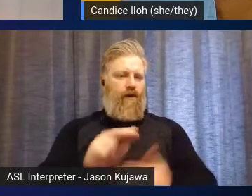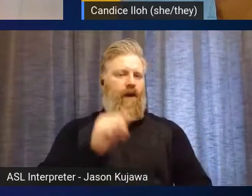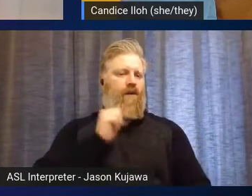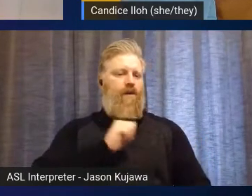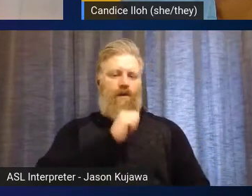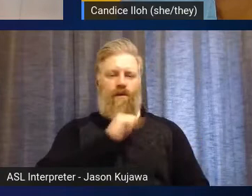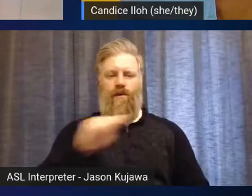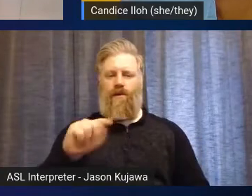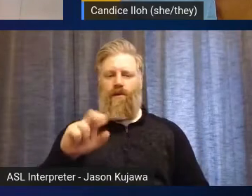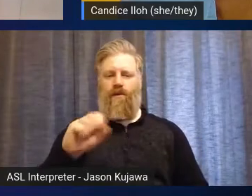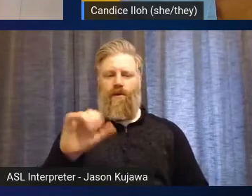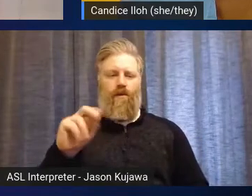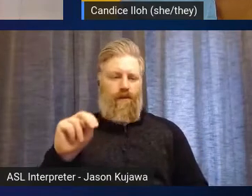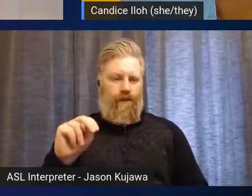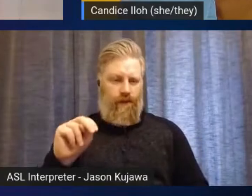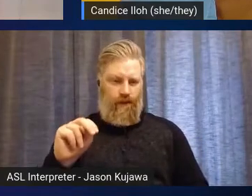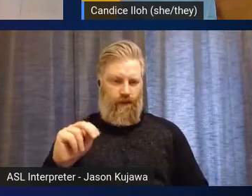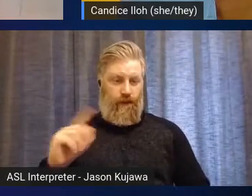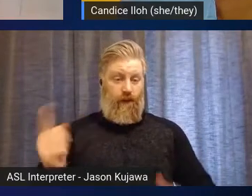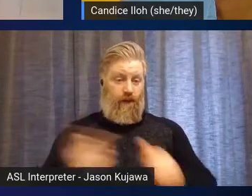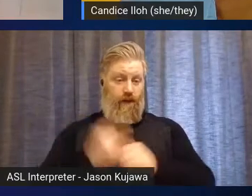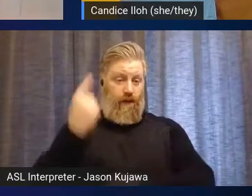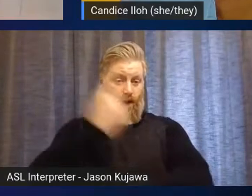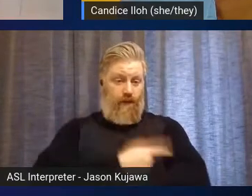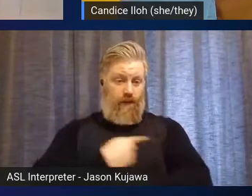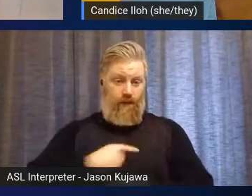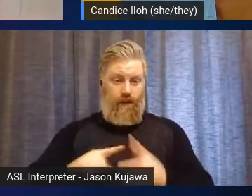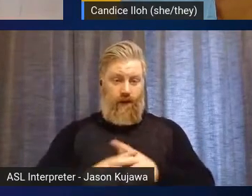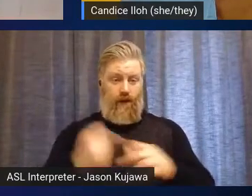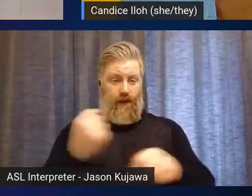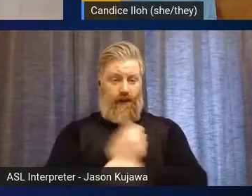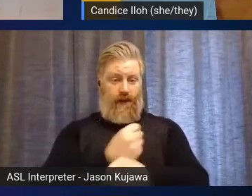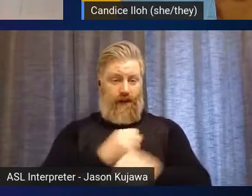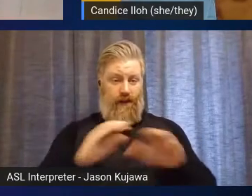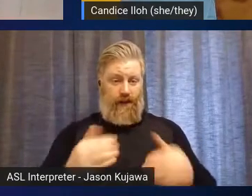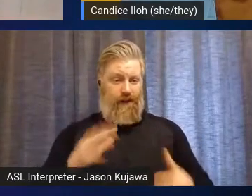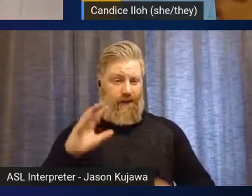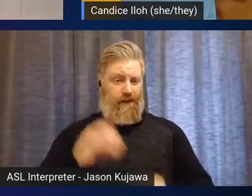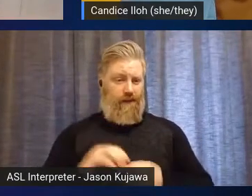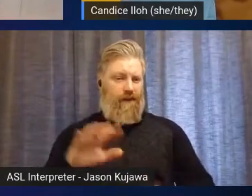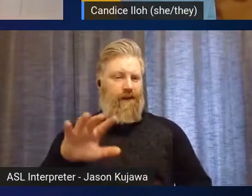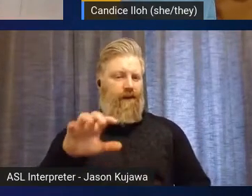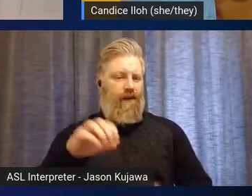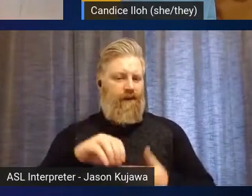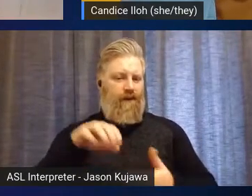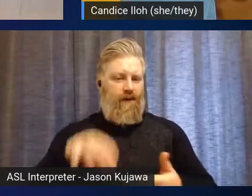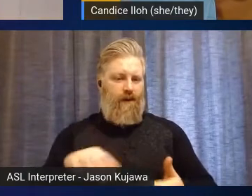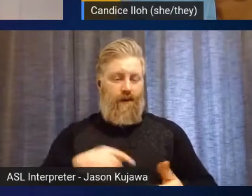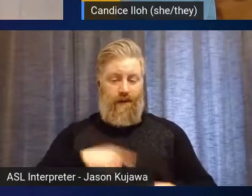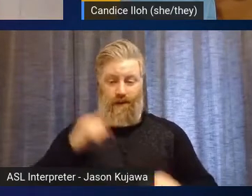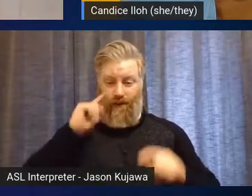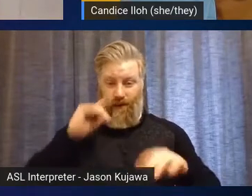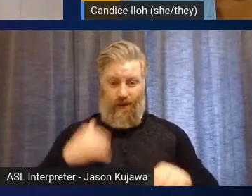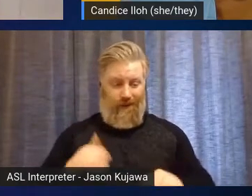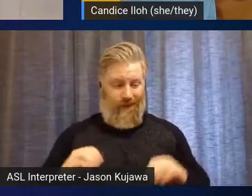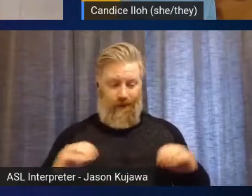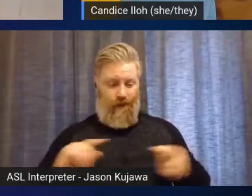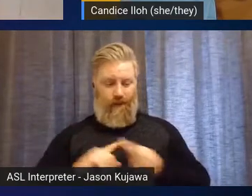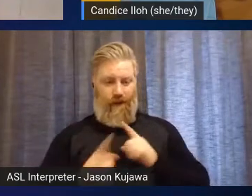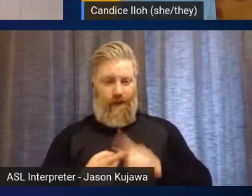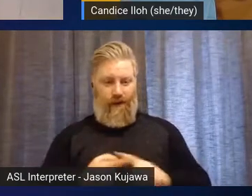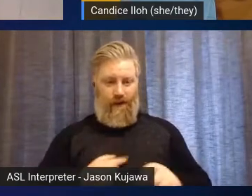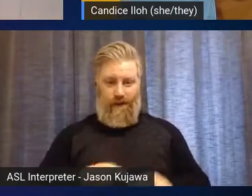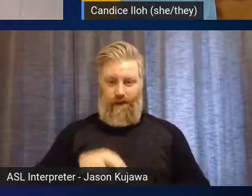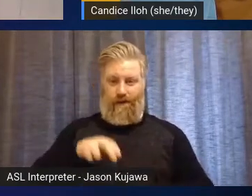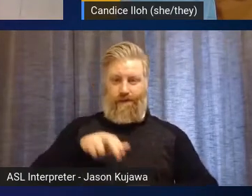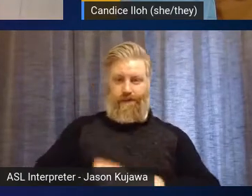the first day I remember I went to statistics class with 500 students. I was really shocked because I had zero friends. I sit in there.